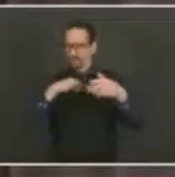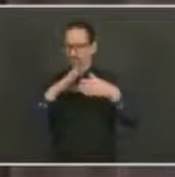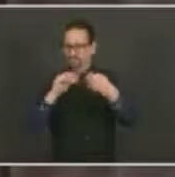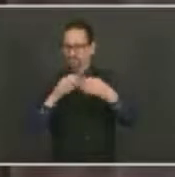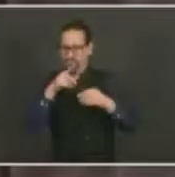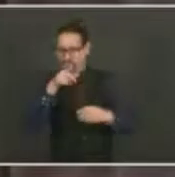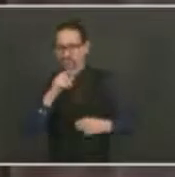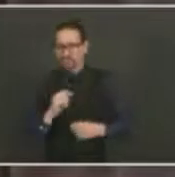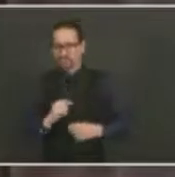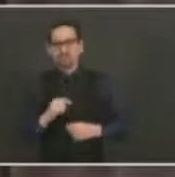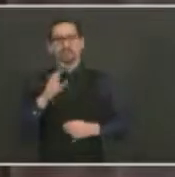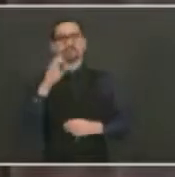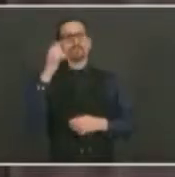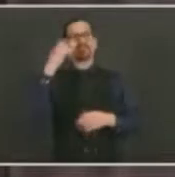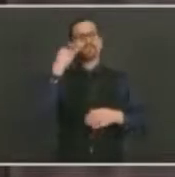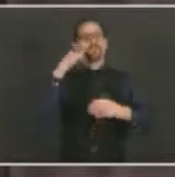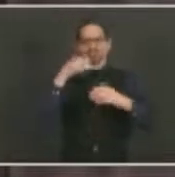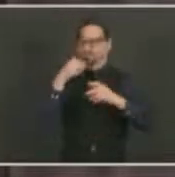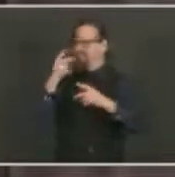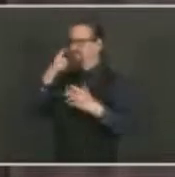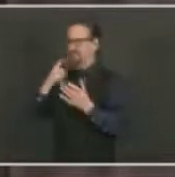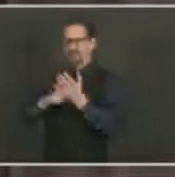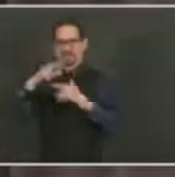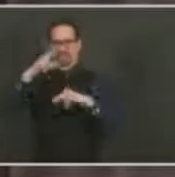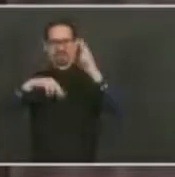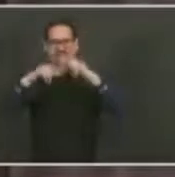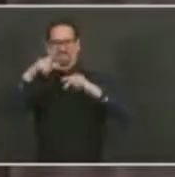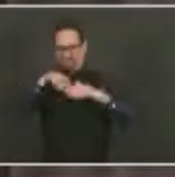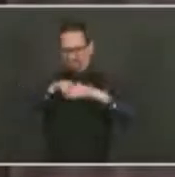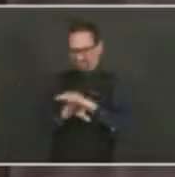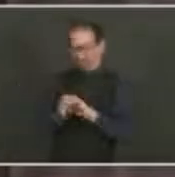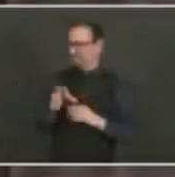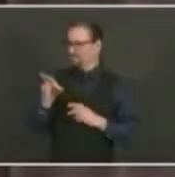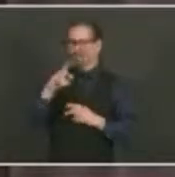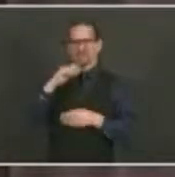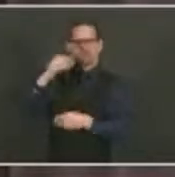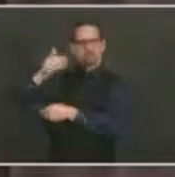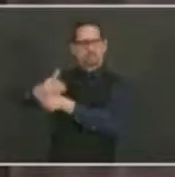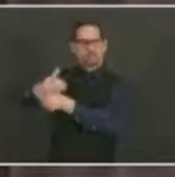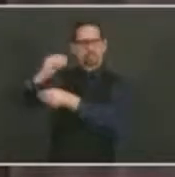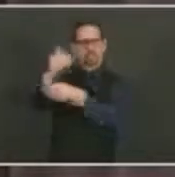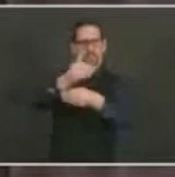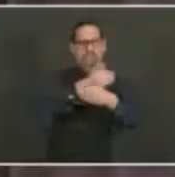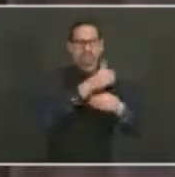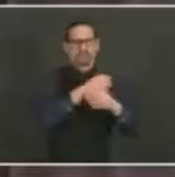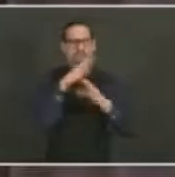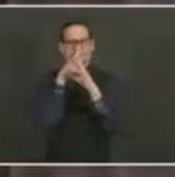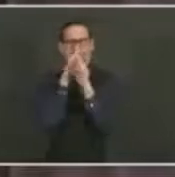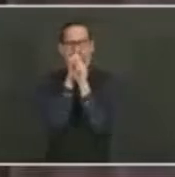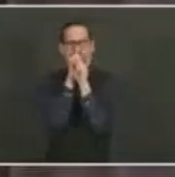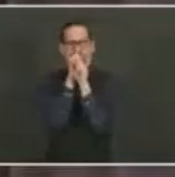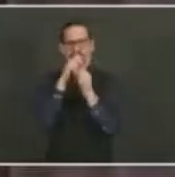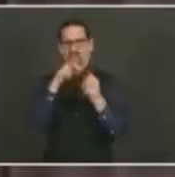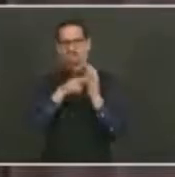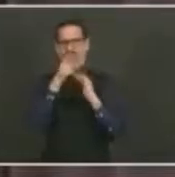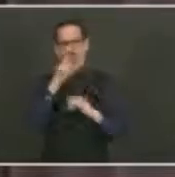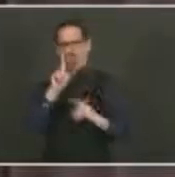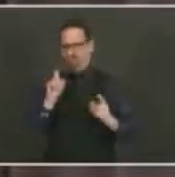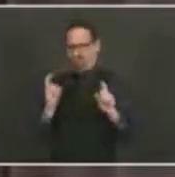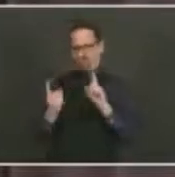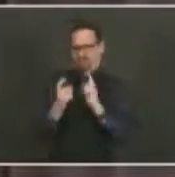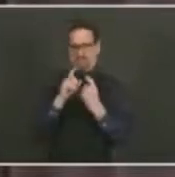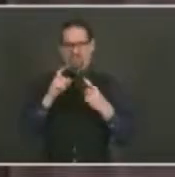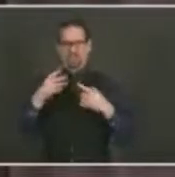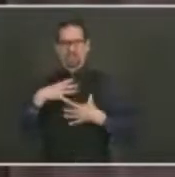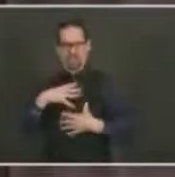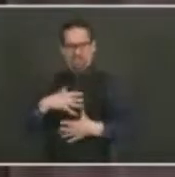with poor ventilation. The longer you stay in that type of setting, the higher the risk of spread, particularly